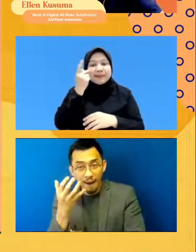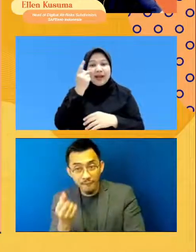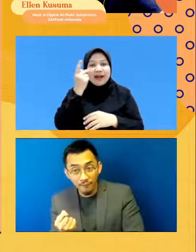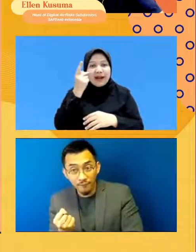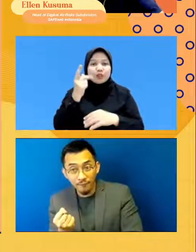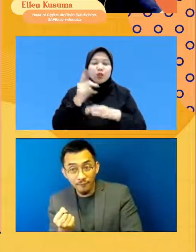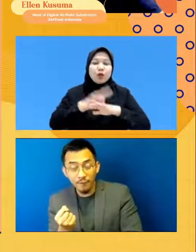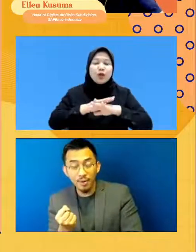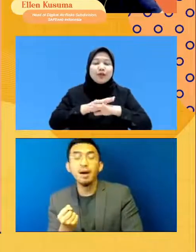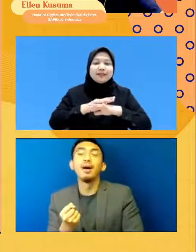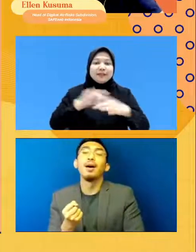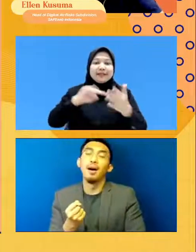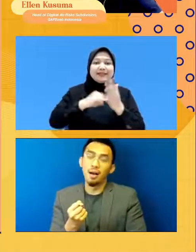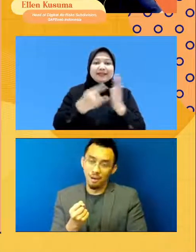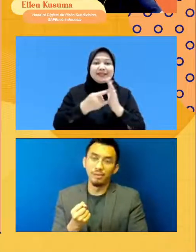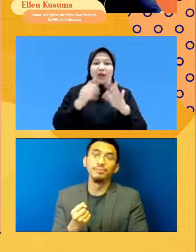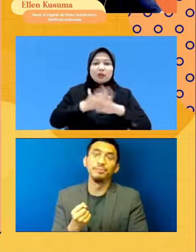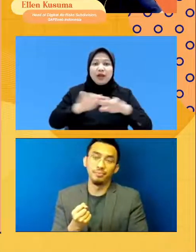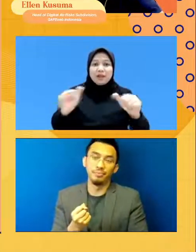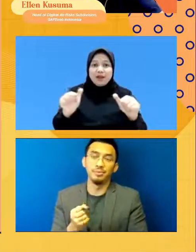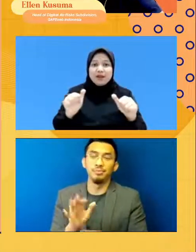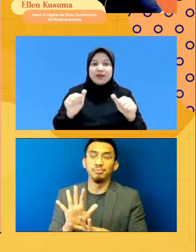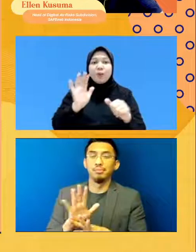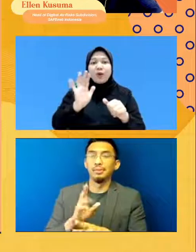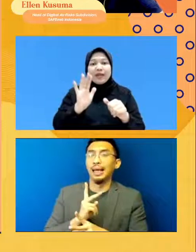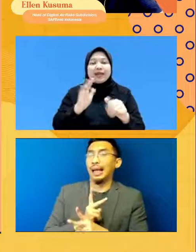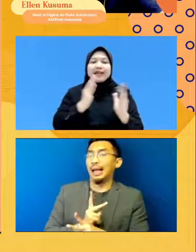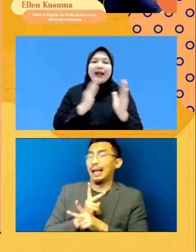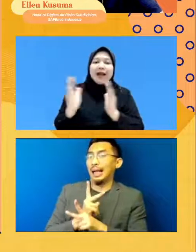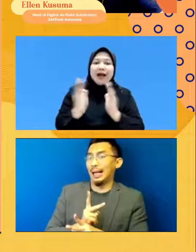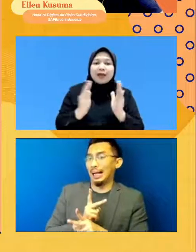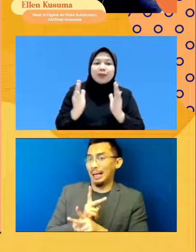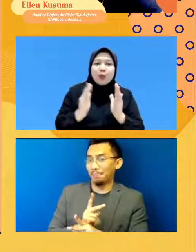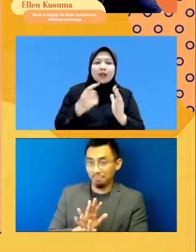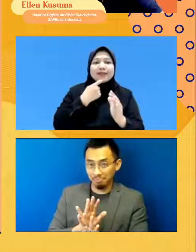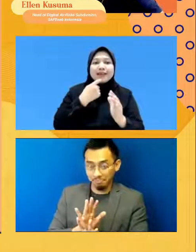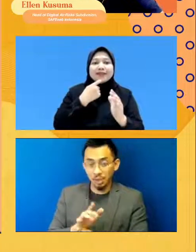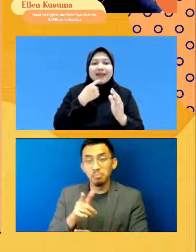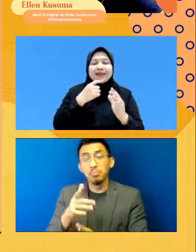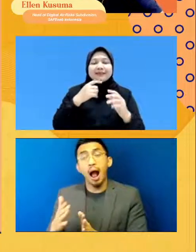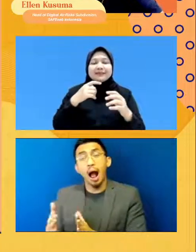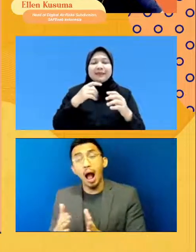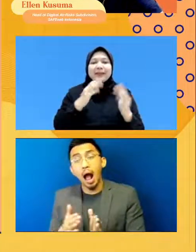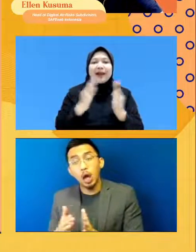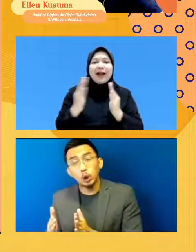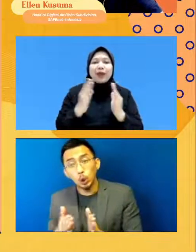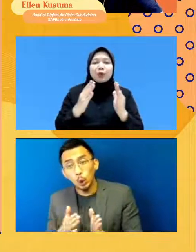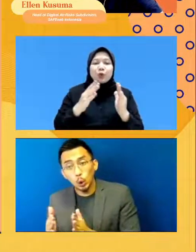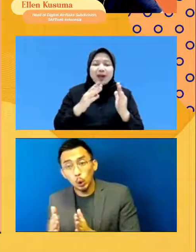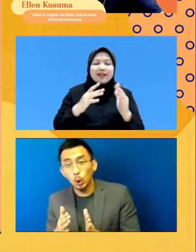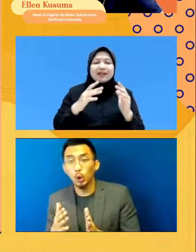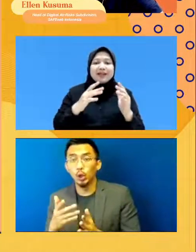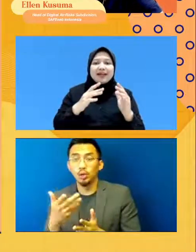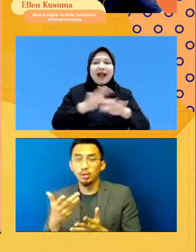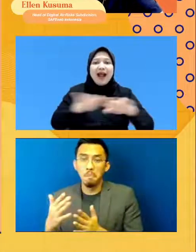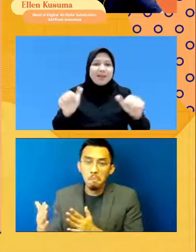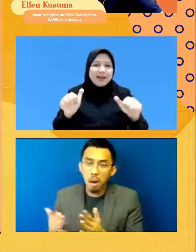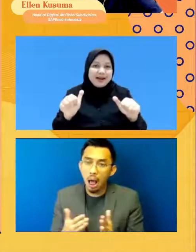your privacy setting, adjusting your security setting, and so on. And you could also add some